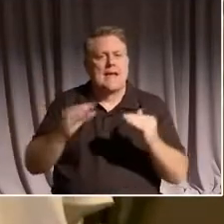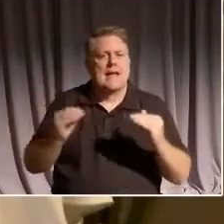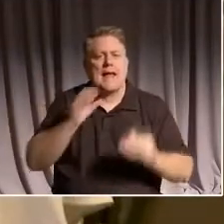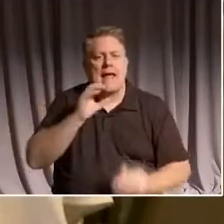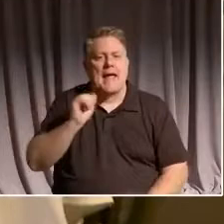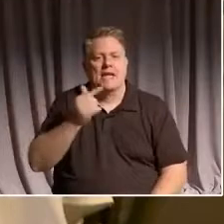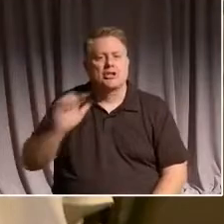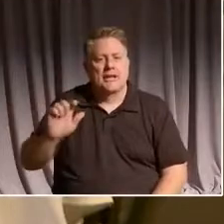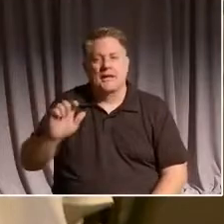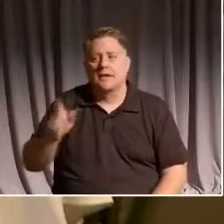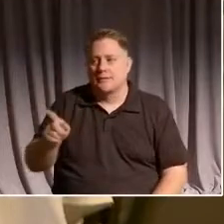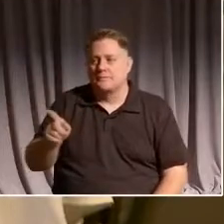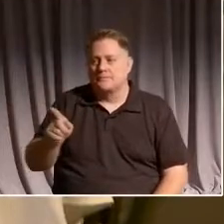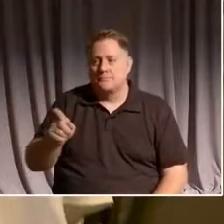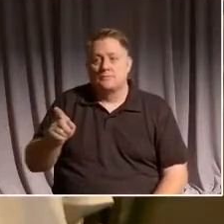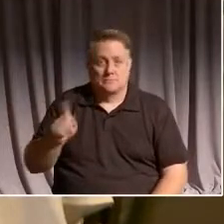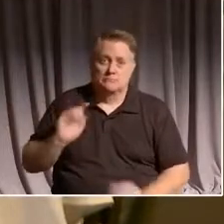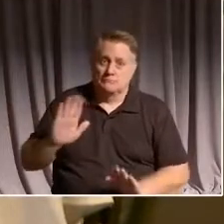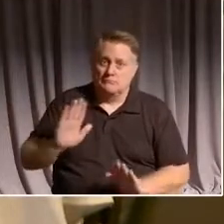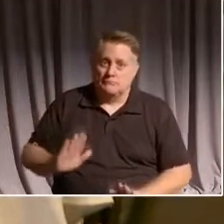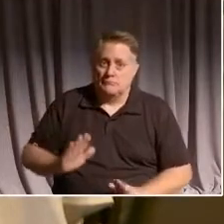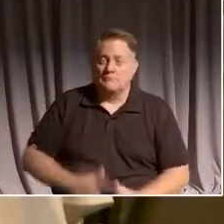together. And